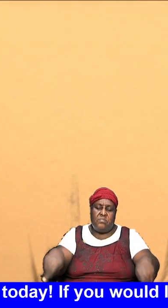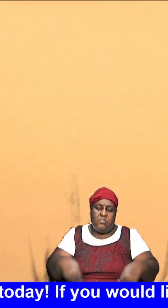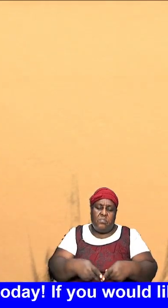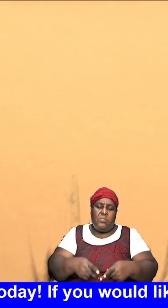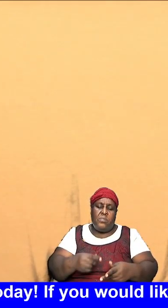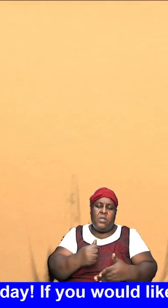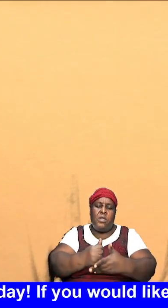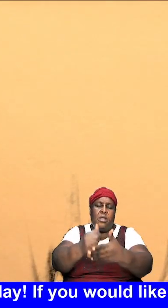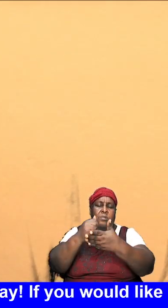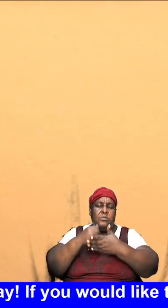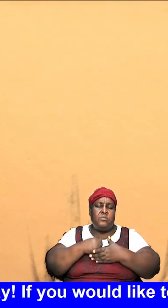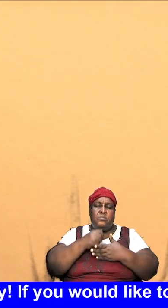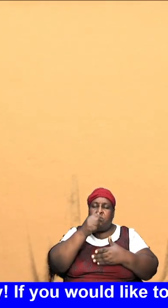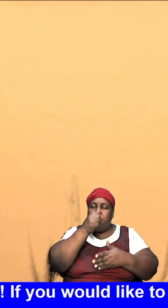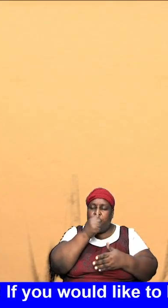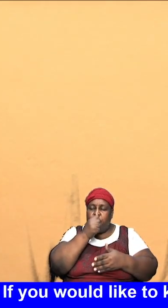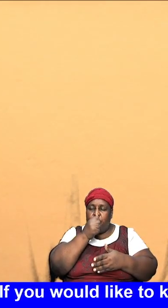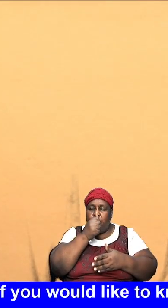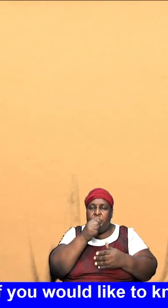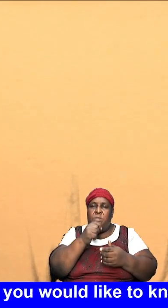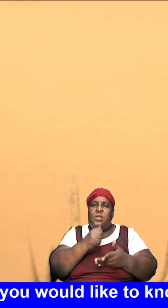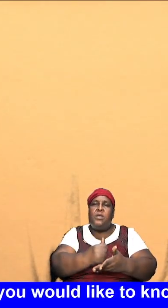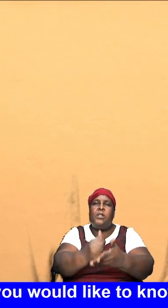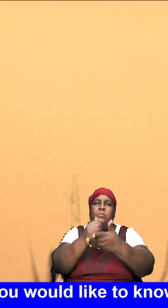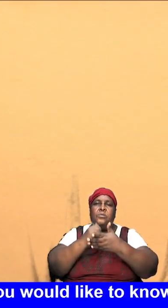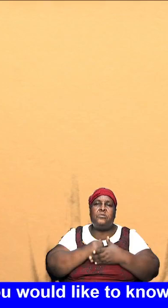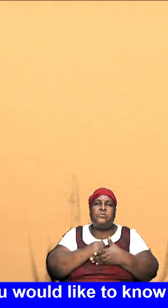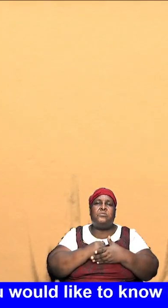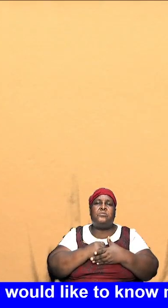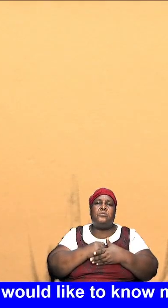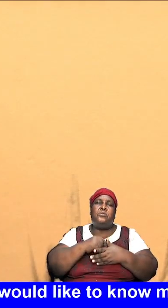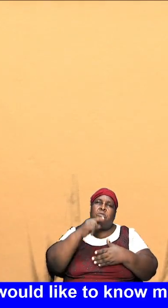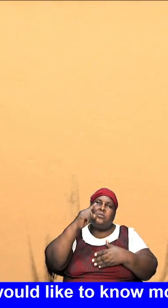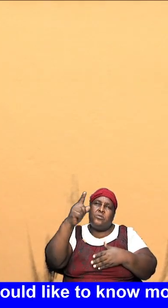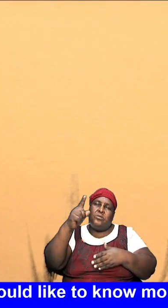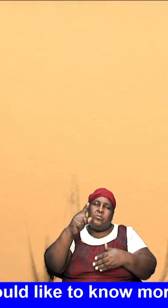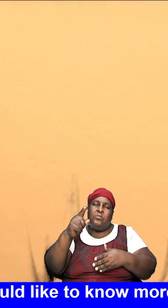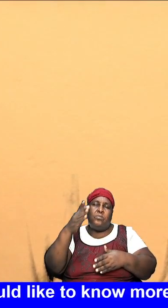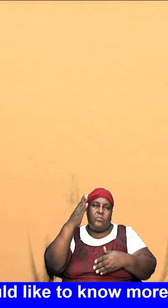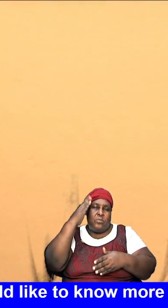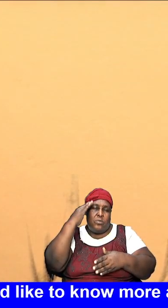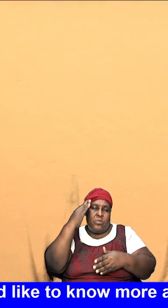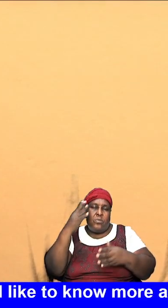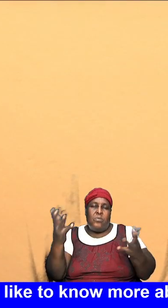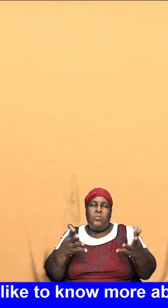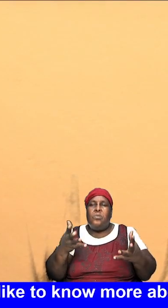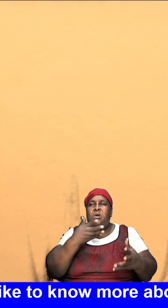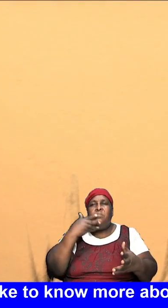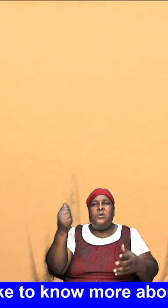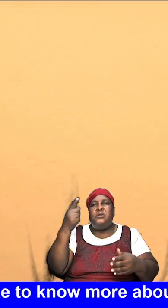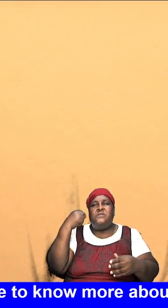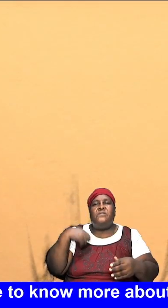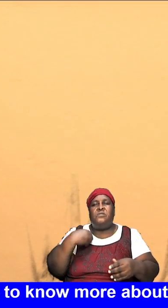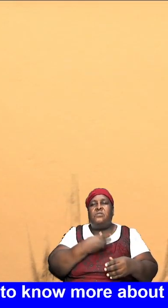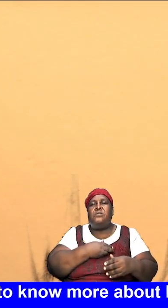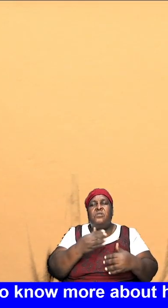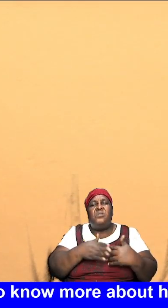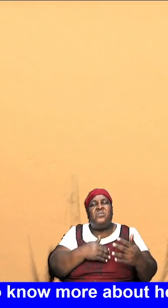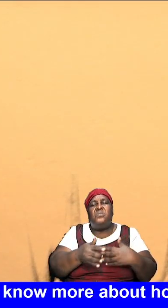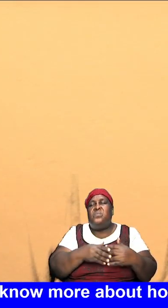Help us, Lord Jesus, to realize that you know what is best for us, even though we cannot see